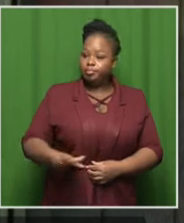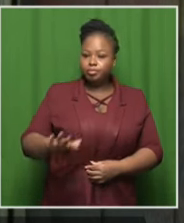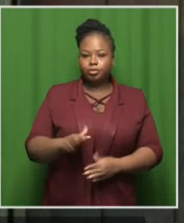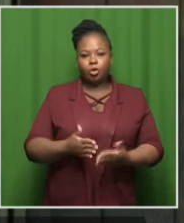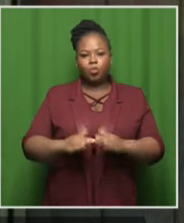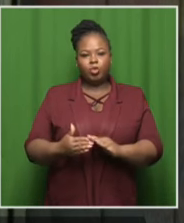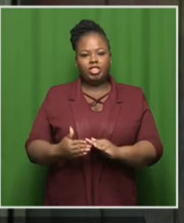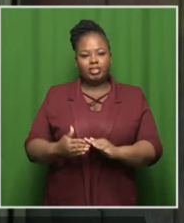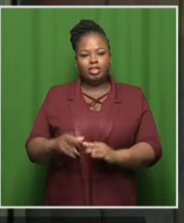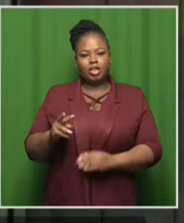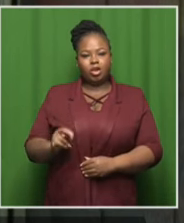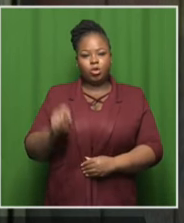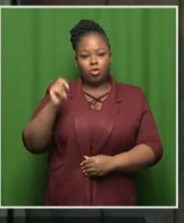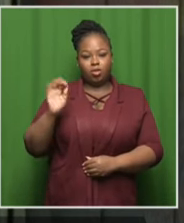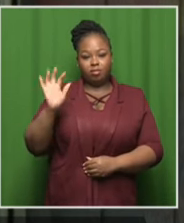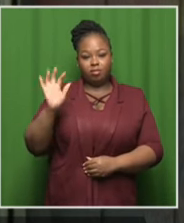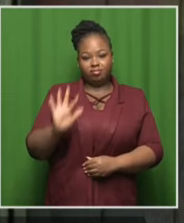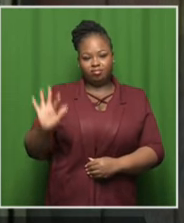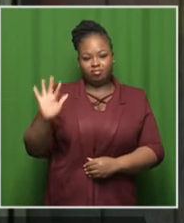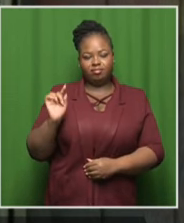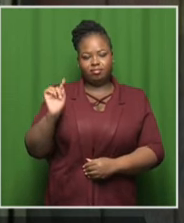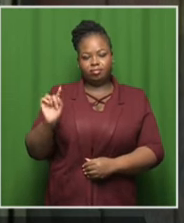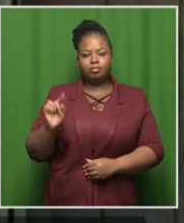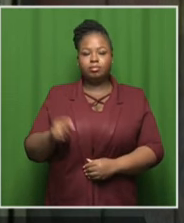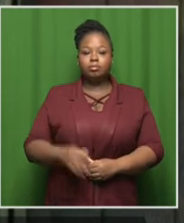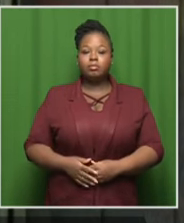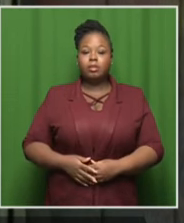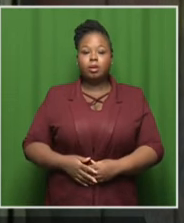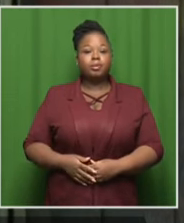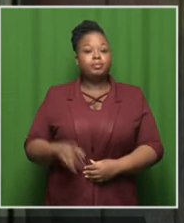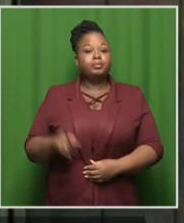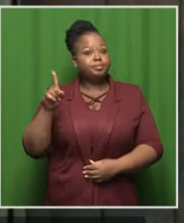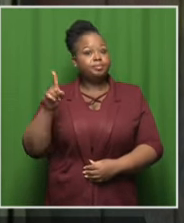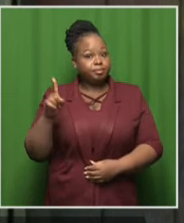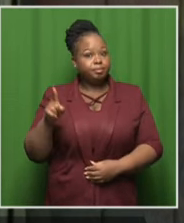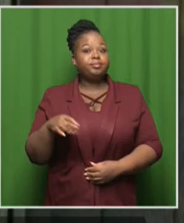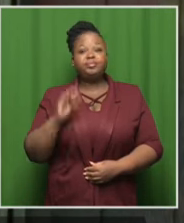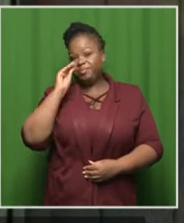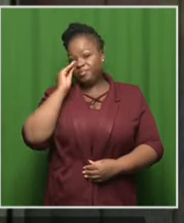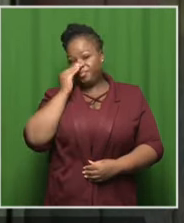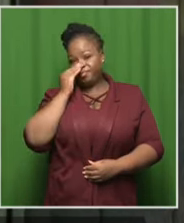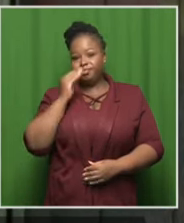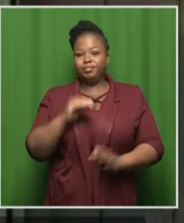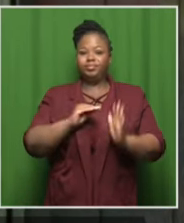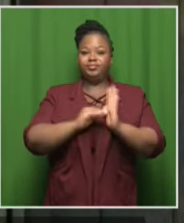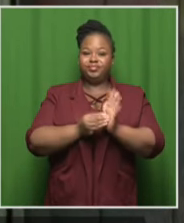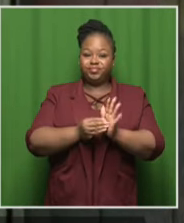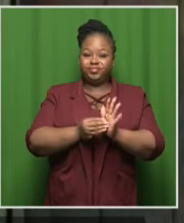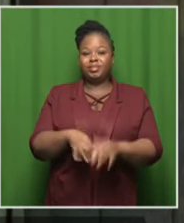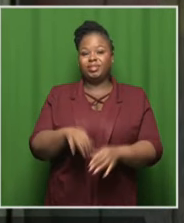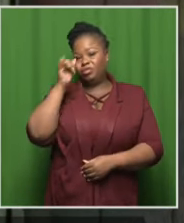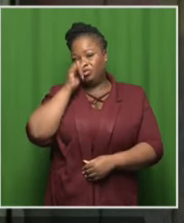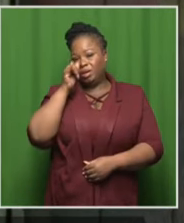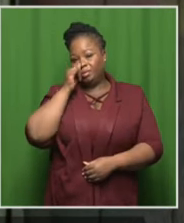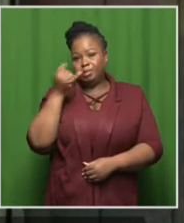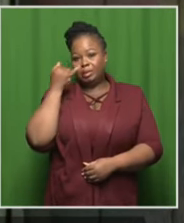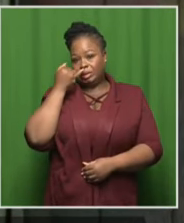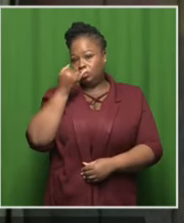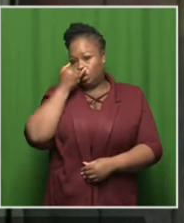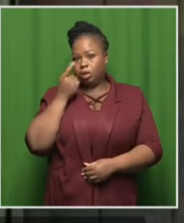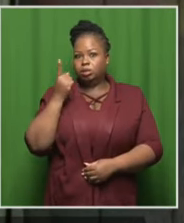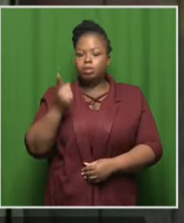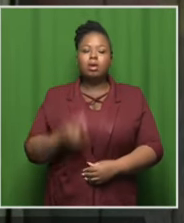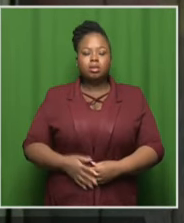come from, the northern area specifically, an area notorious for gang violence, for drugs. And I mean, he is the